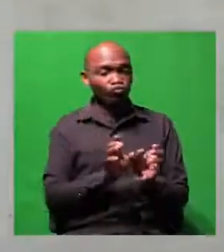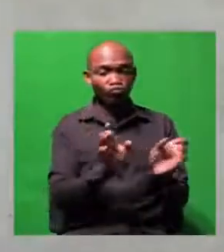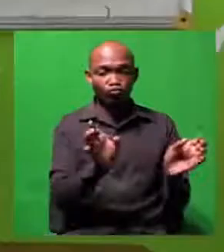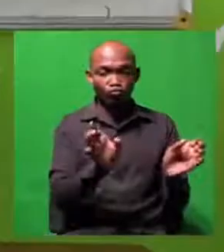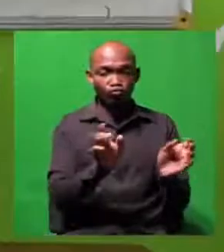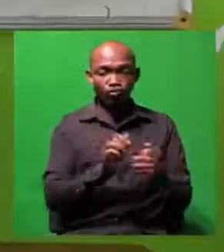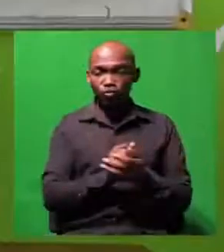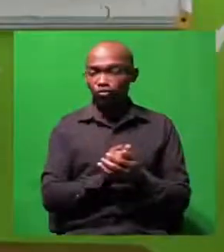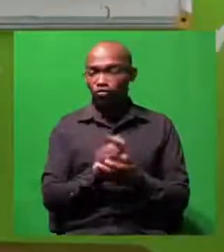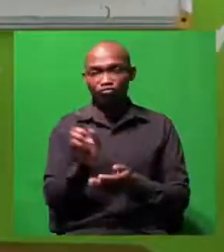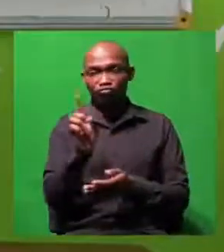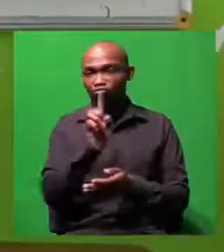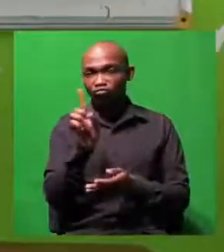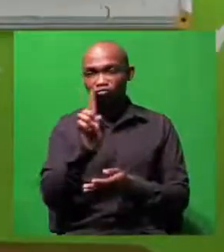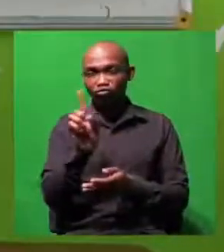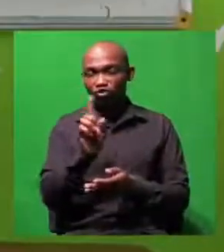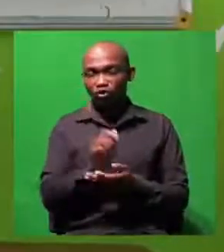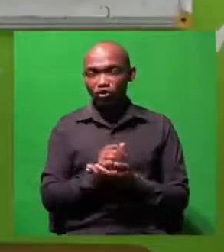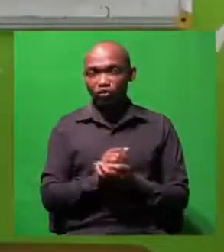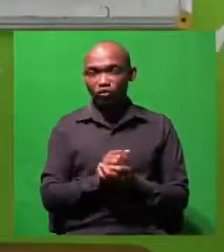was no exploitation.